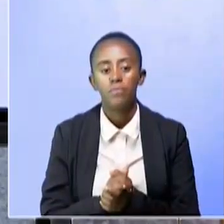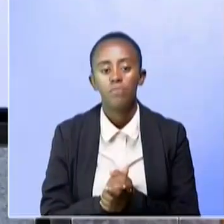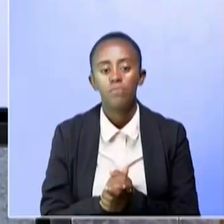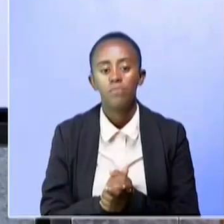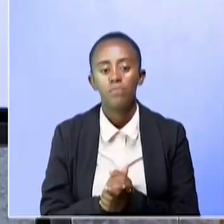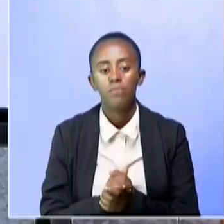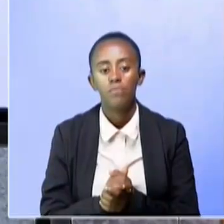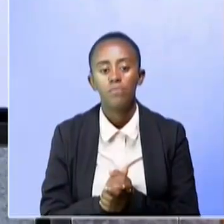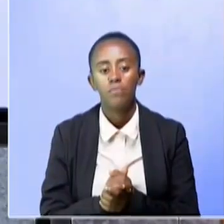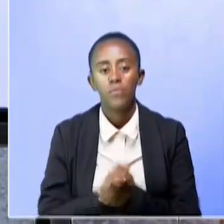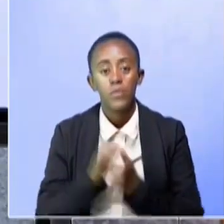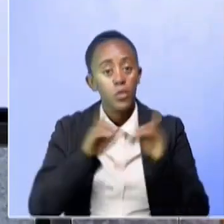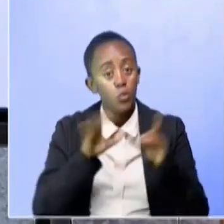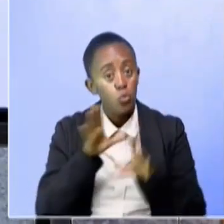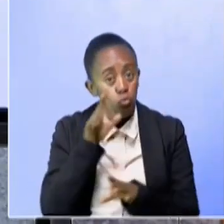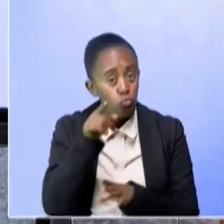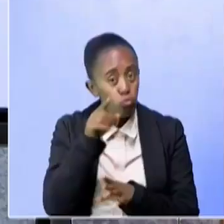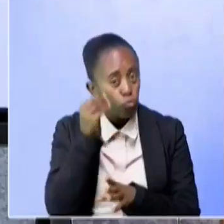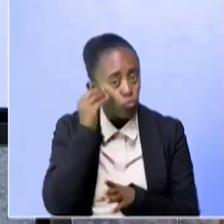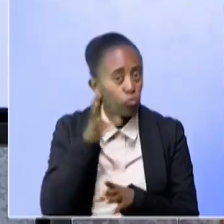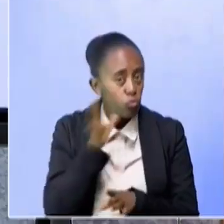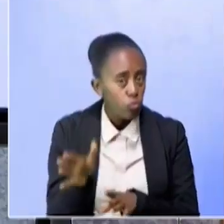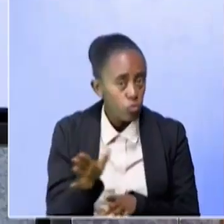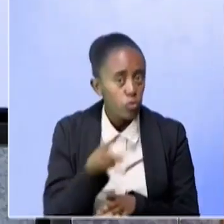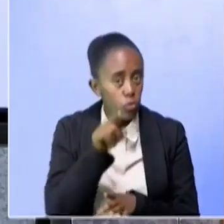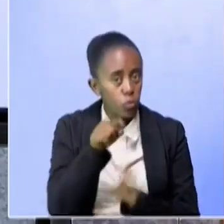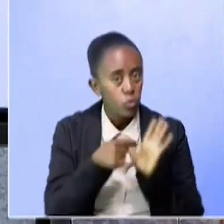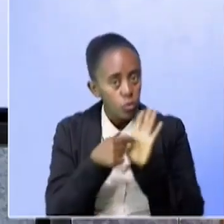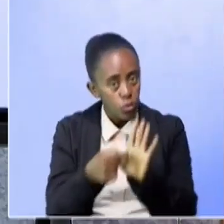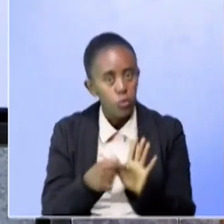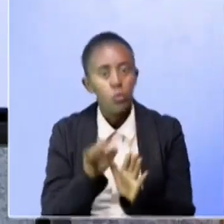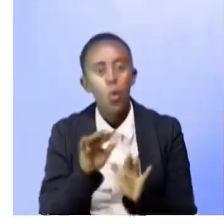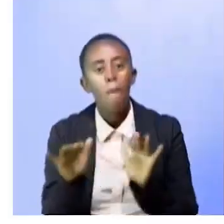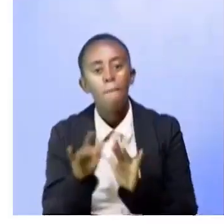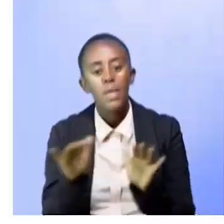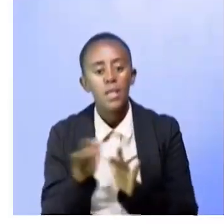Don't forget to display your computer of